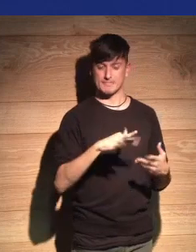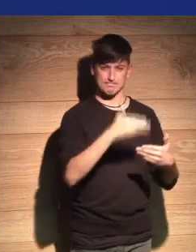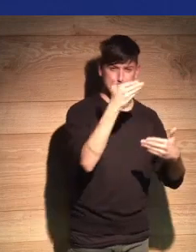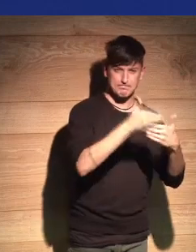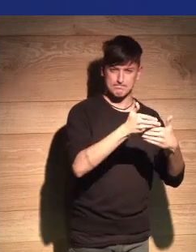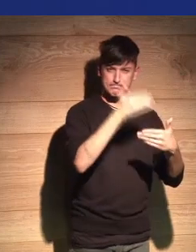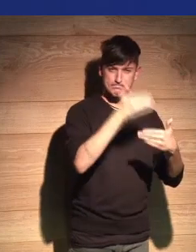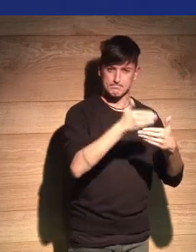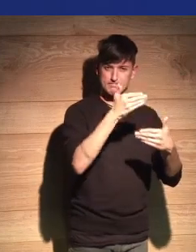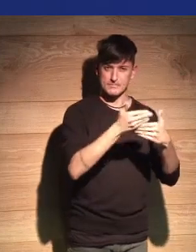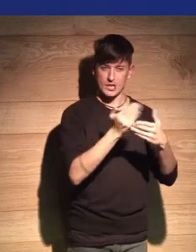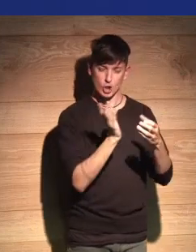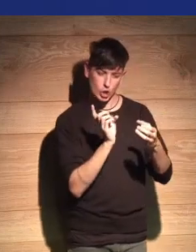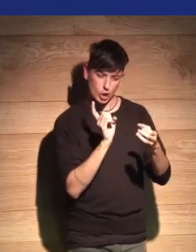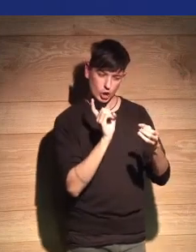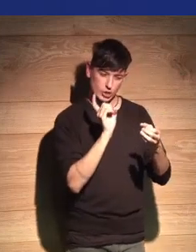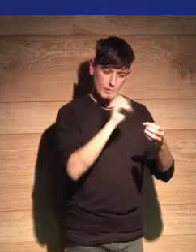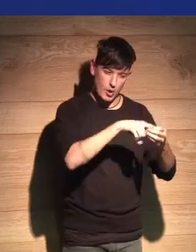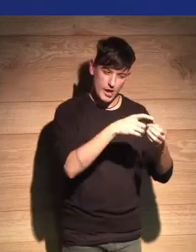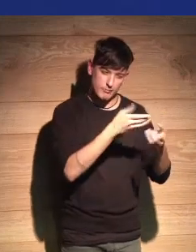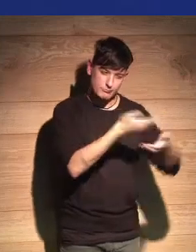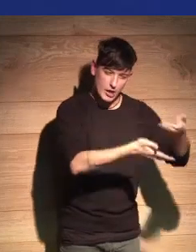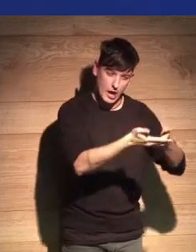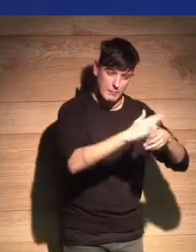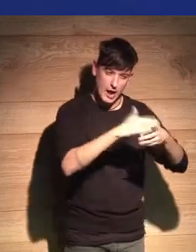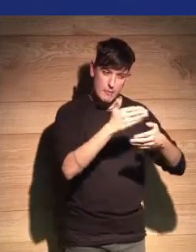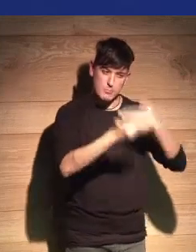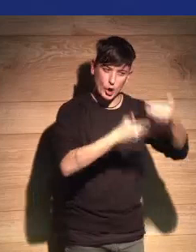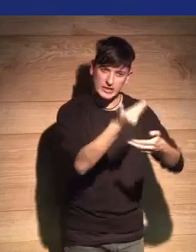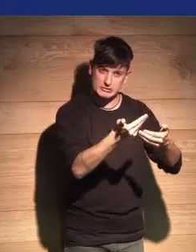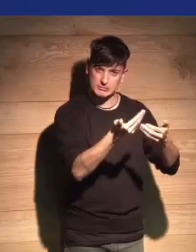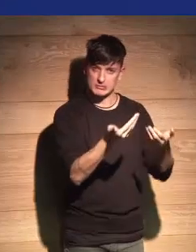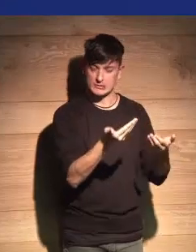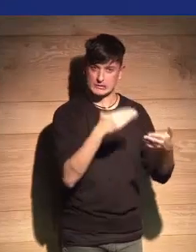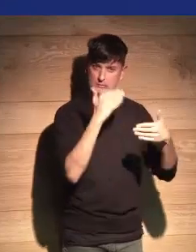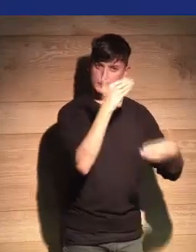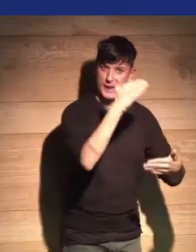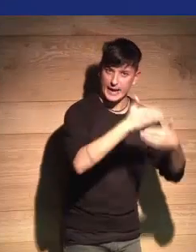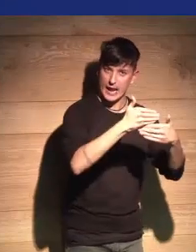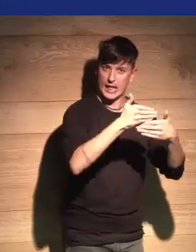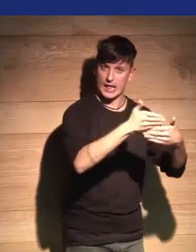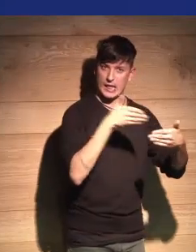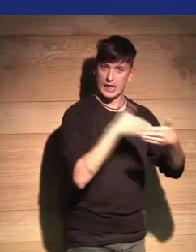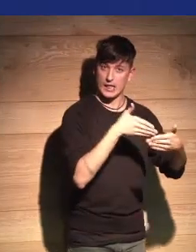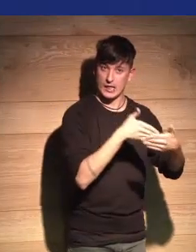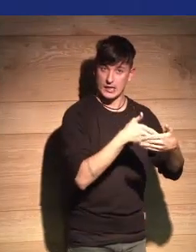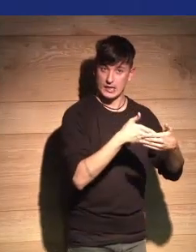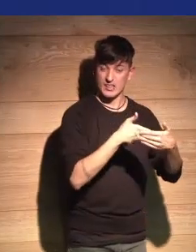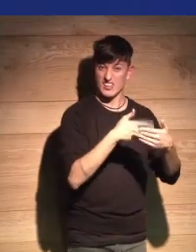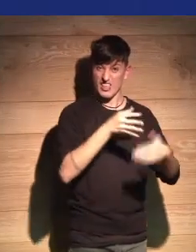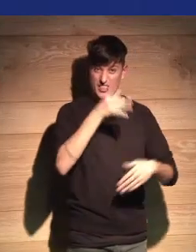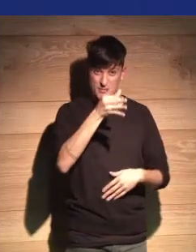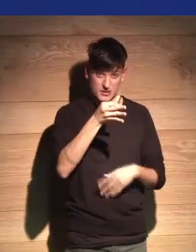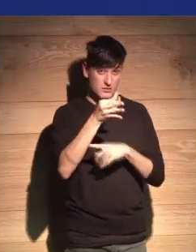that women don't have the possibility to contribute to that progress, but